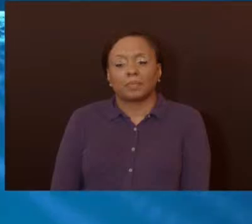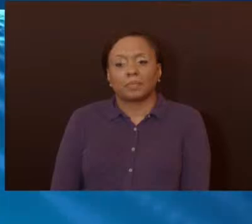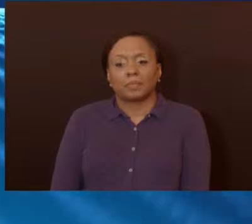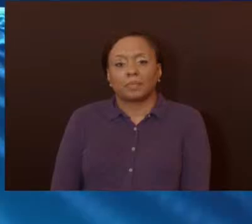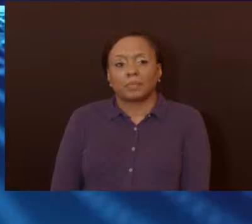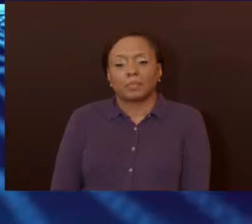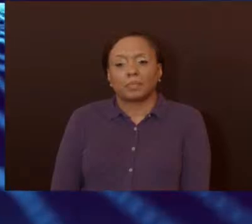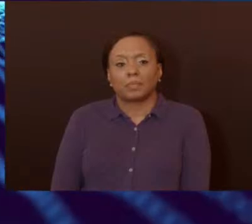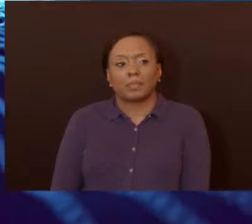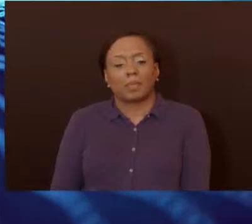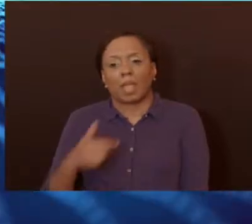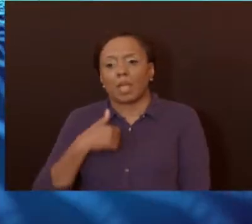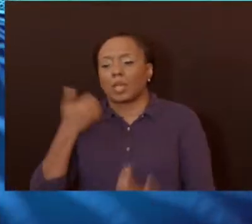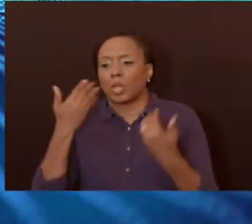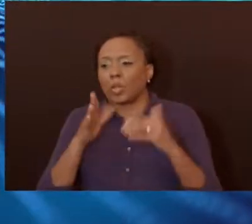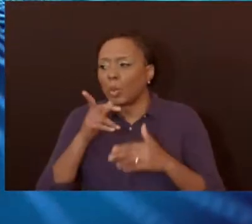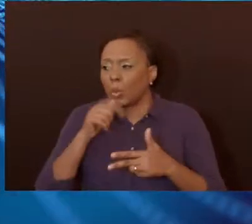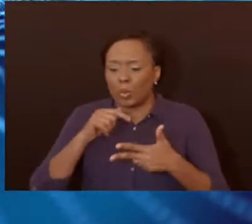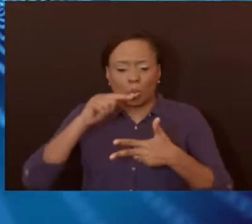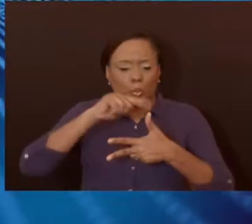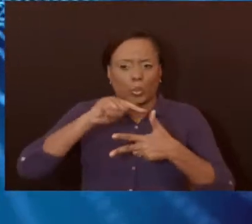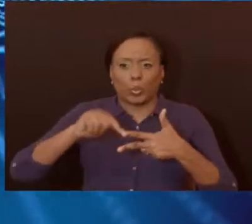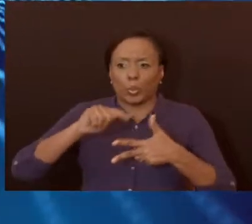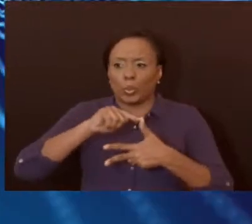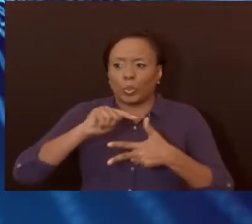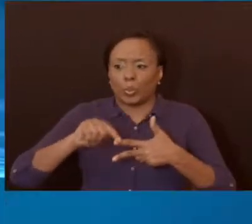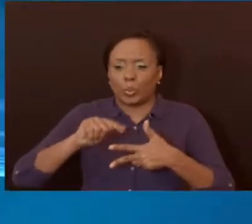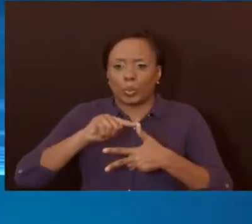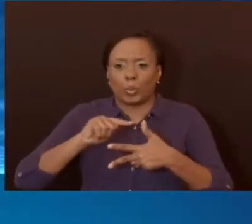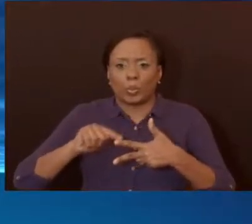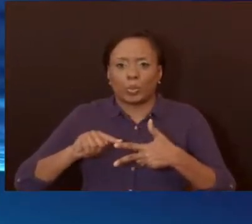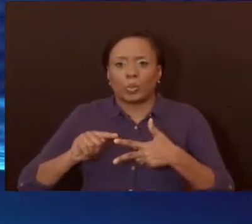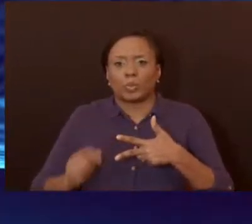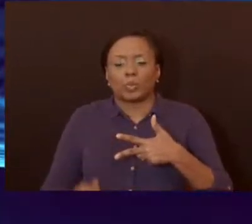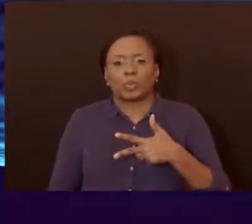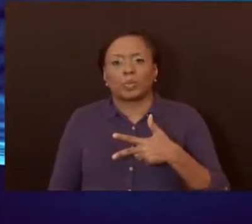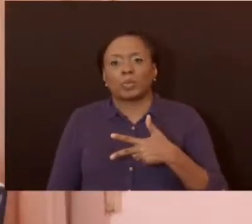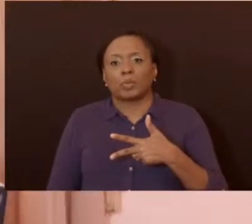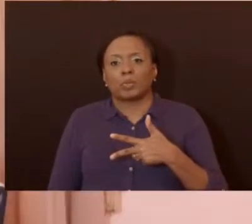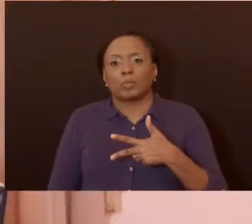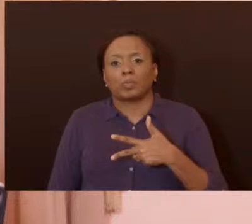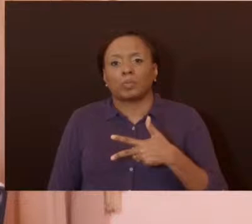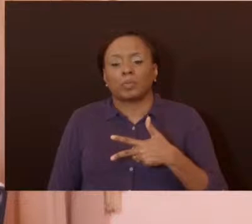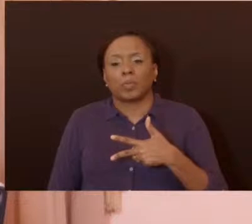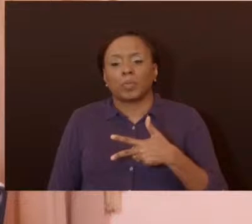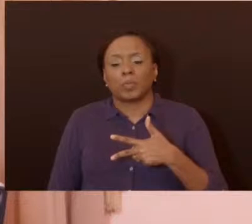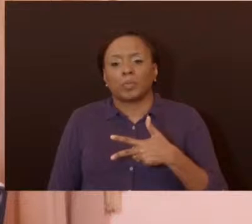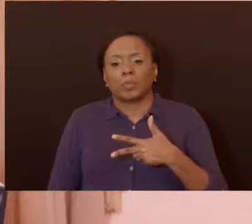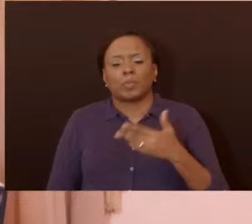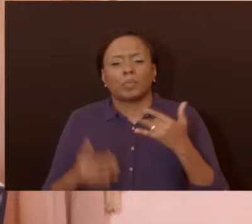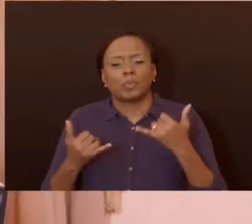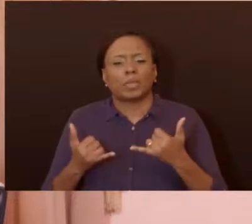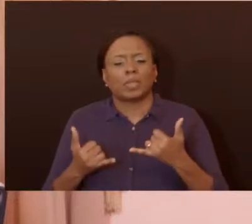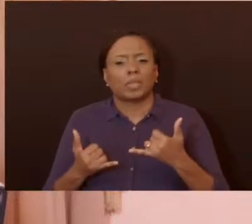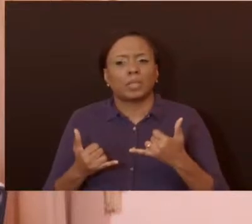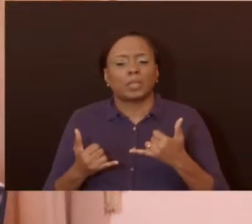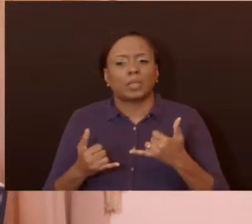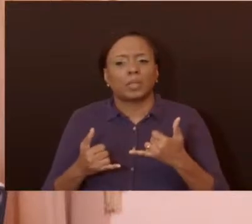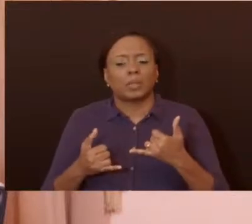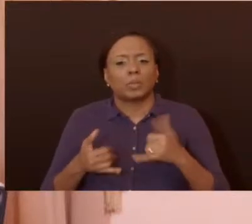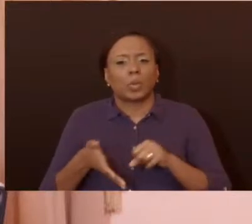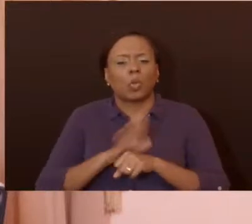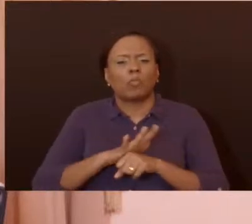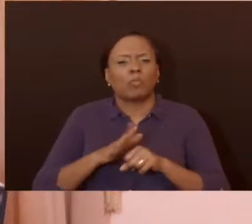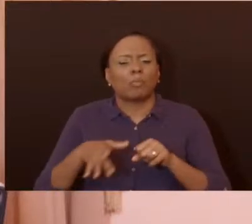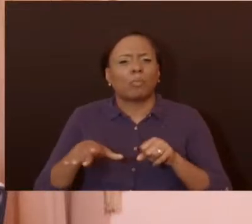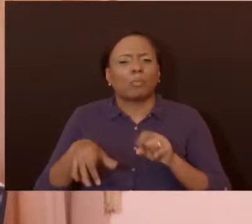or Dr. Cumberbatch. Given today's numbers, I believe 92, and the numbers that we've been